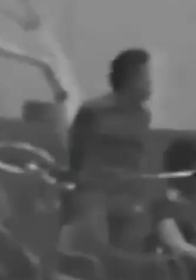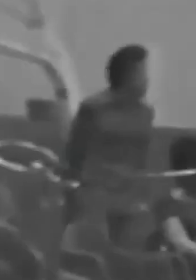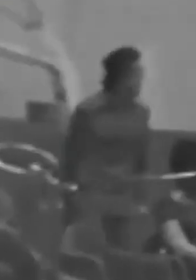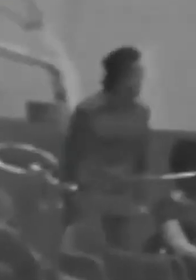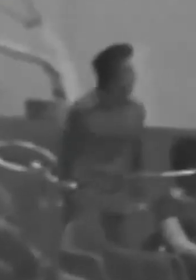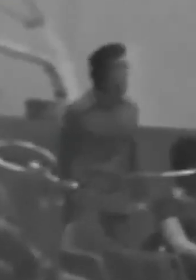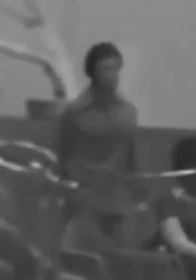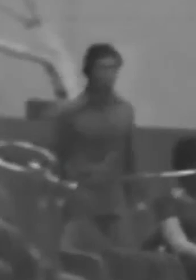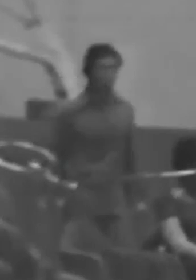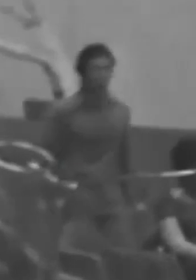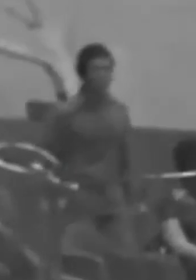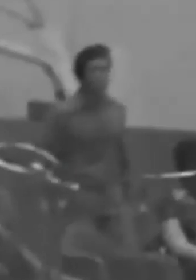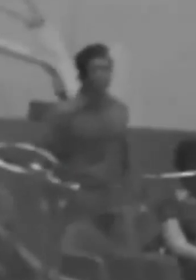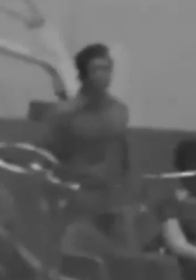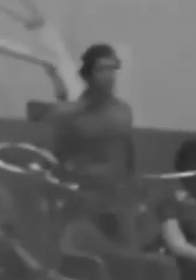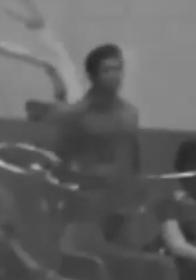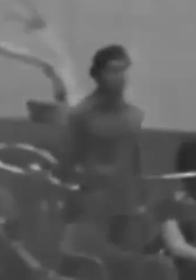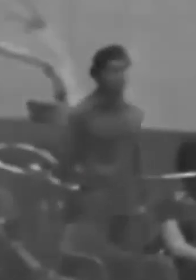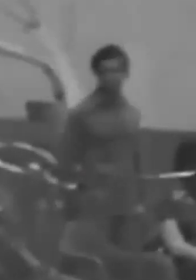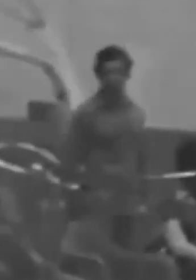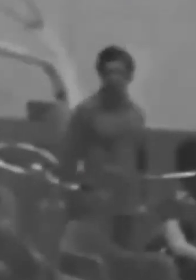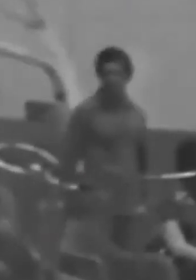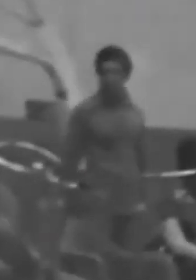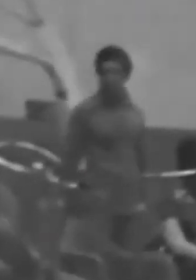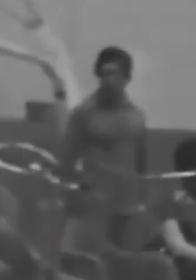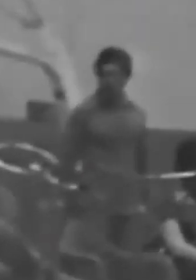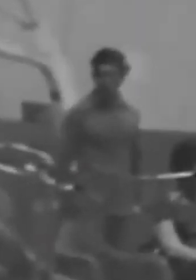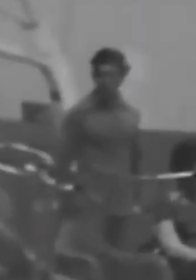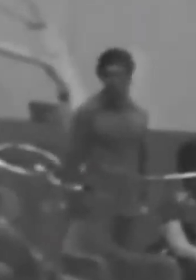because on fronts throughout the world,